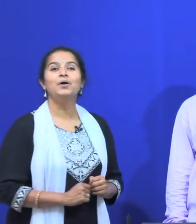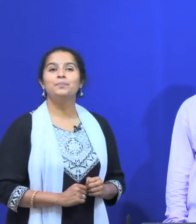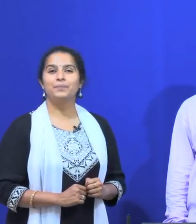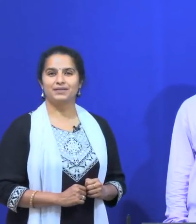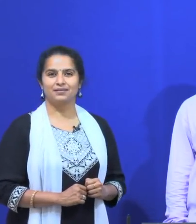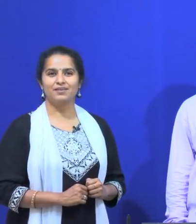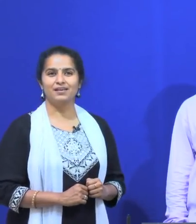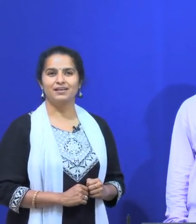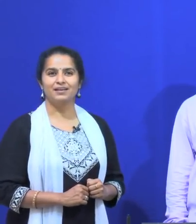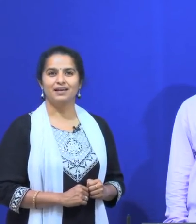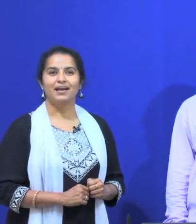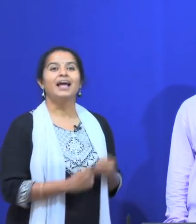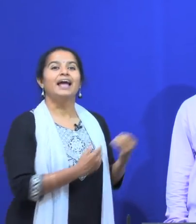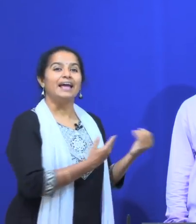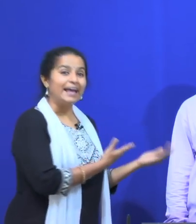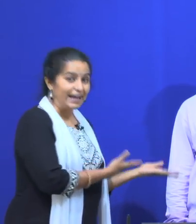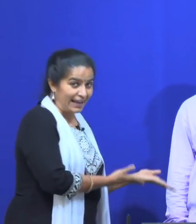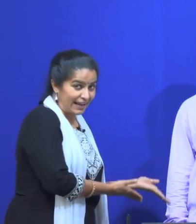Eshaha Prithvi.